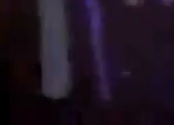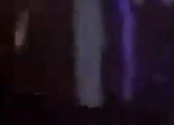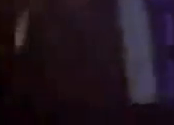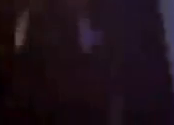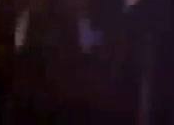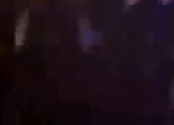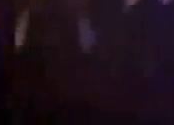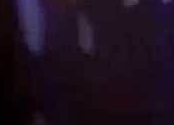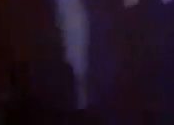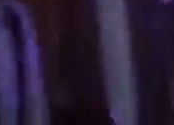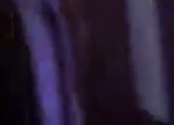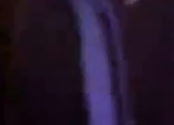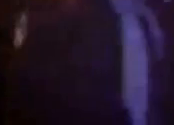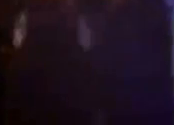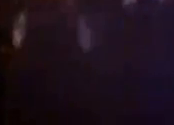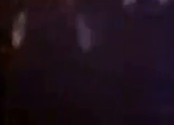Let's clap for him.